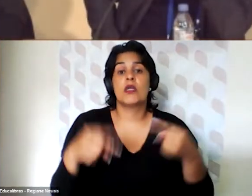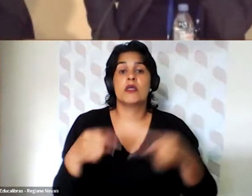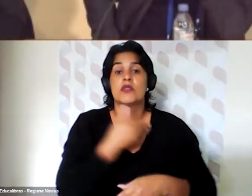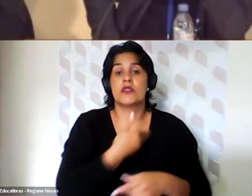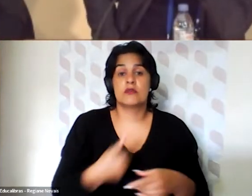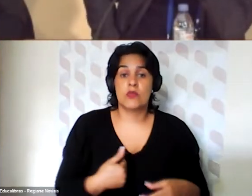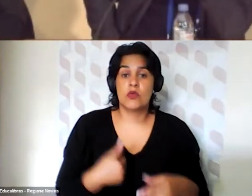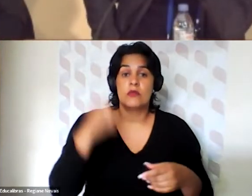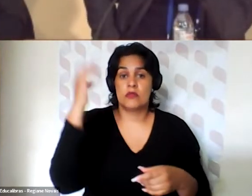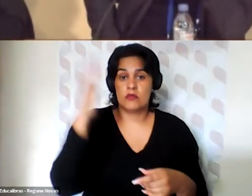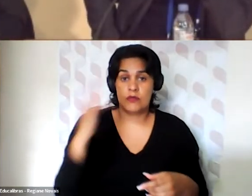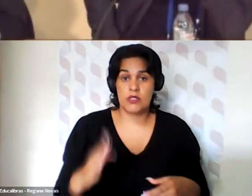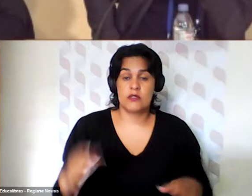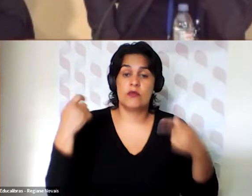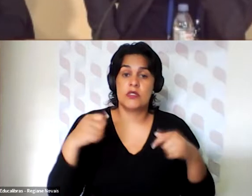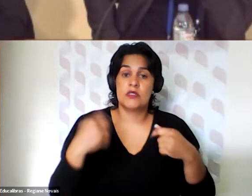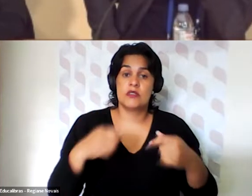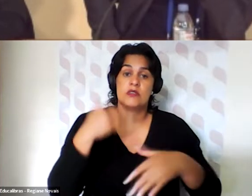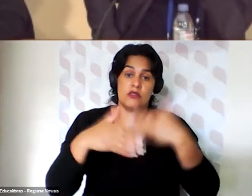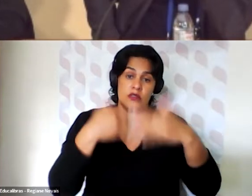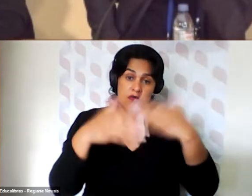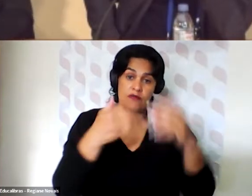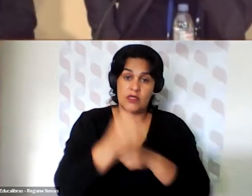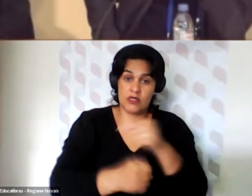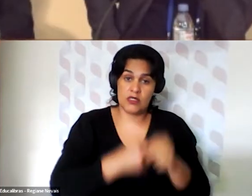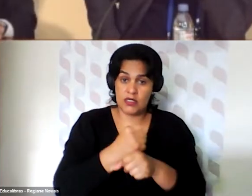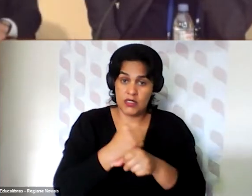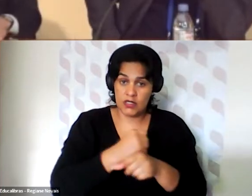de revisão das políticas públicas, ele será benéfico para o Brasil.